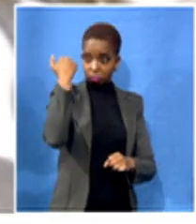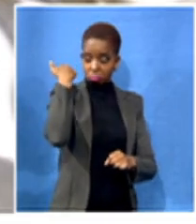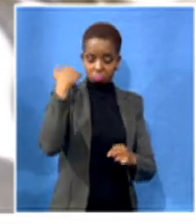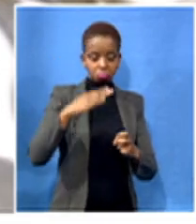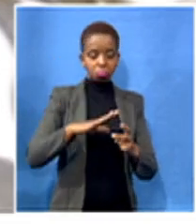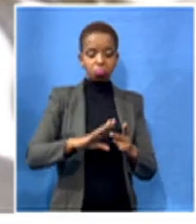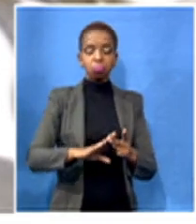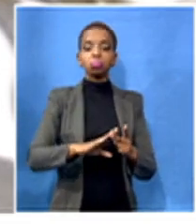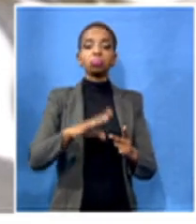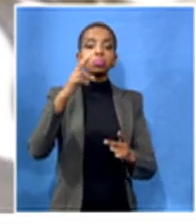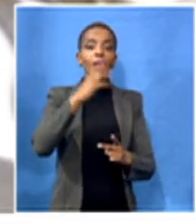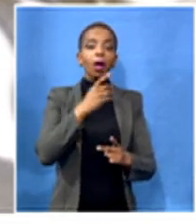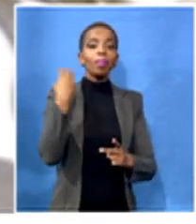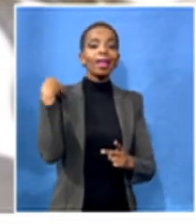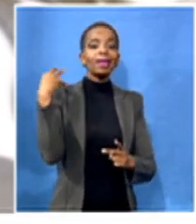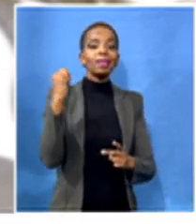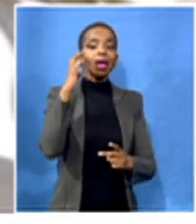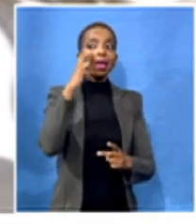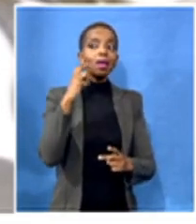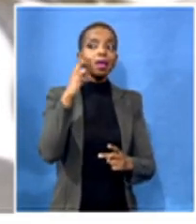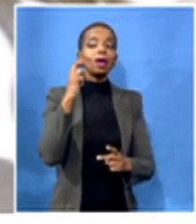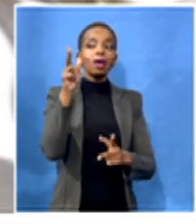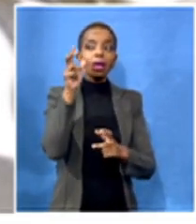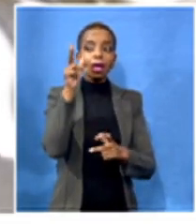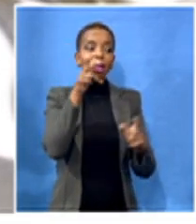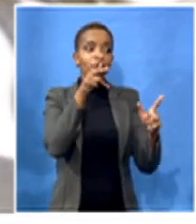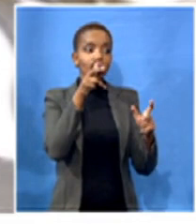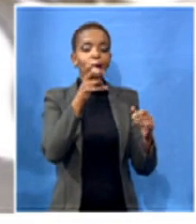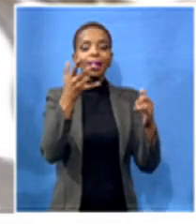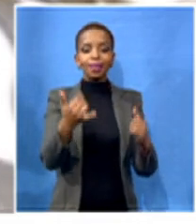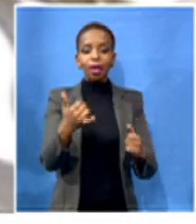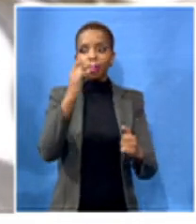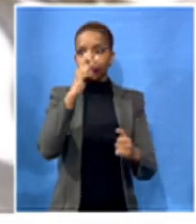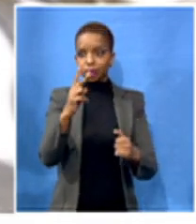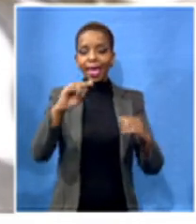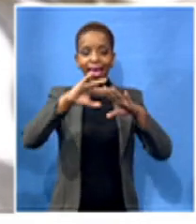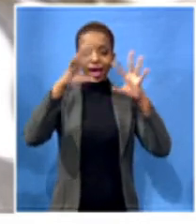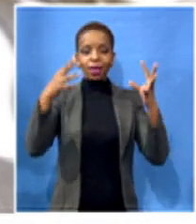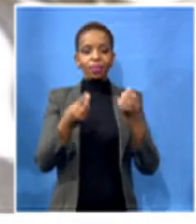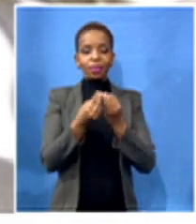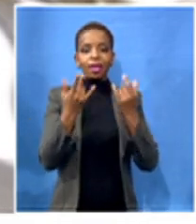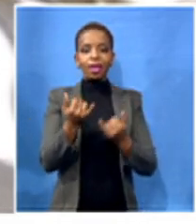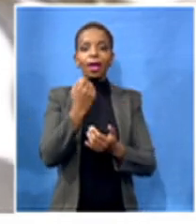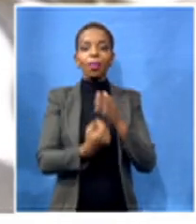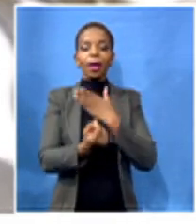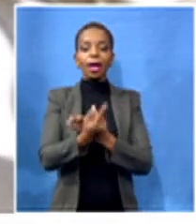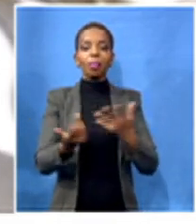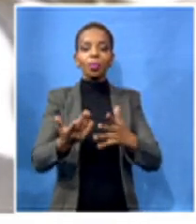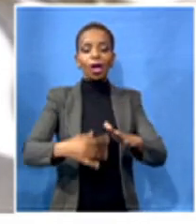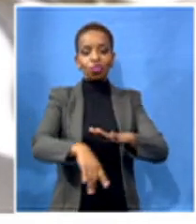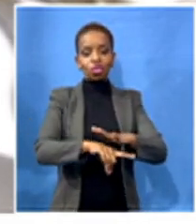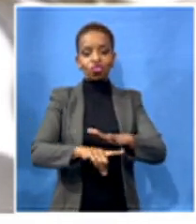clearly that everything is now focused at district level. So all services will go through that. So that is what